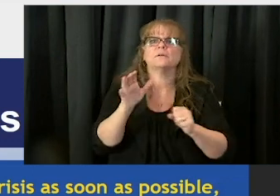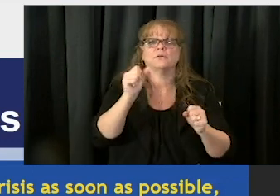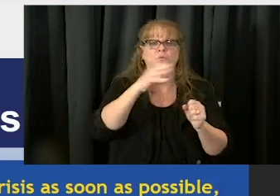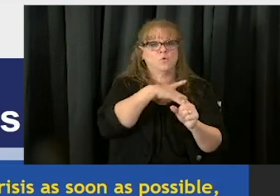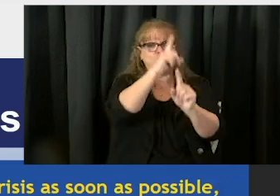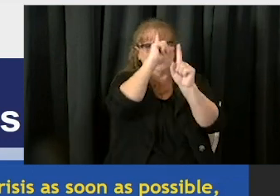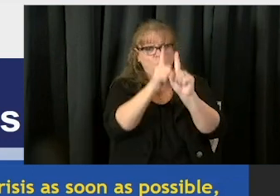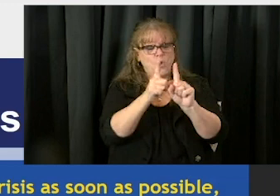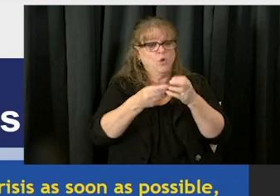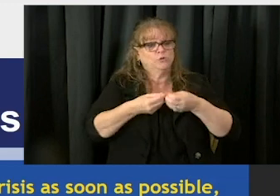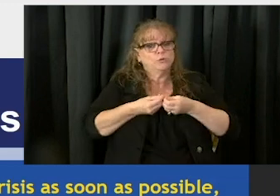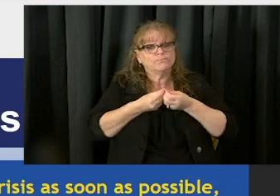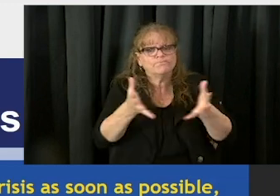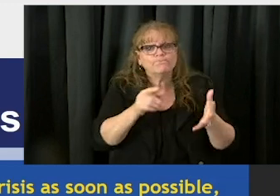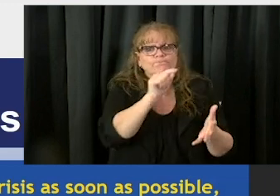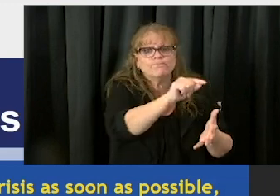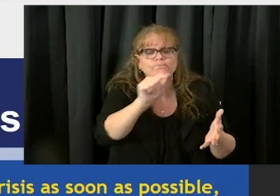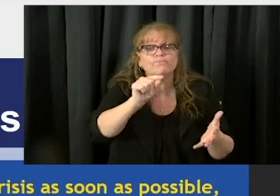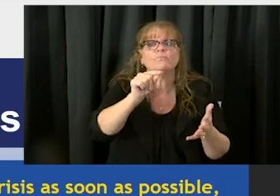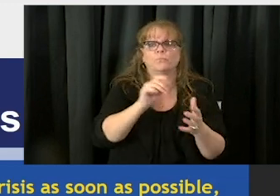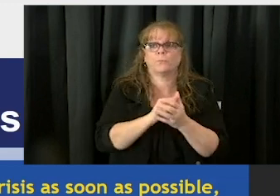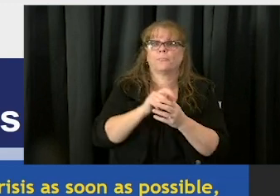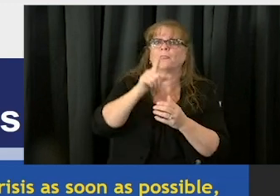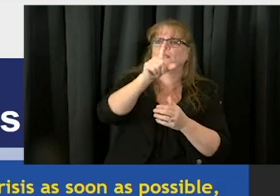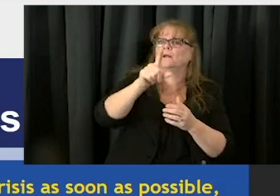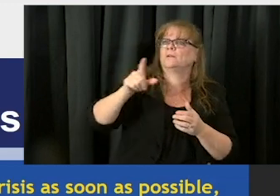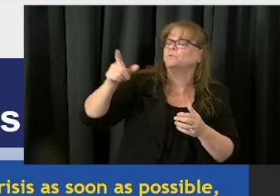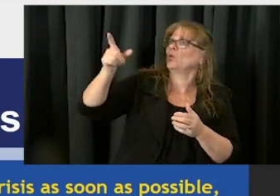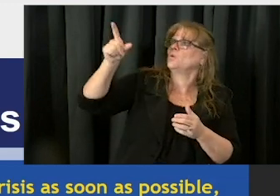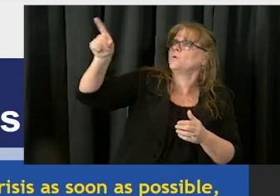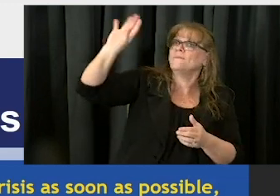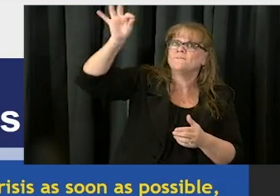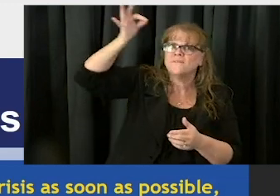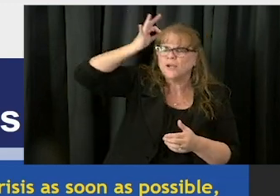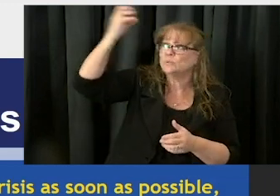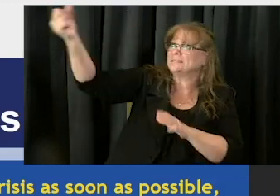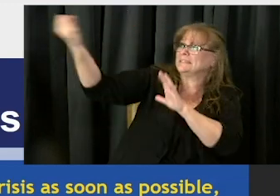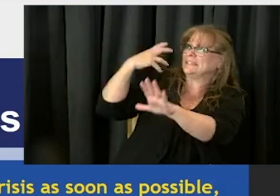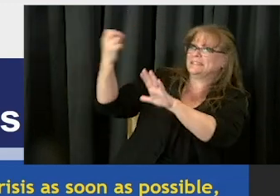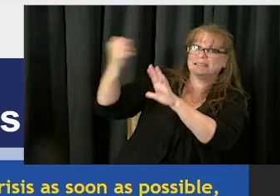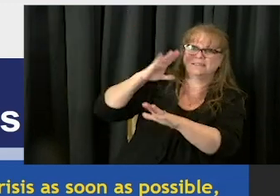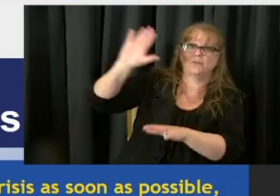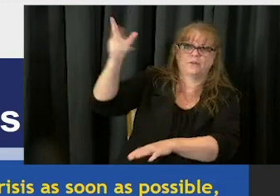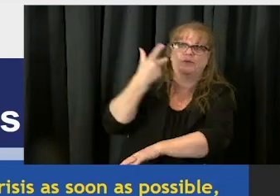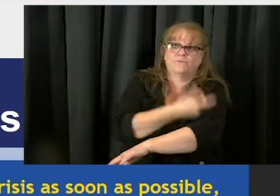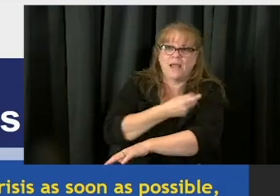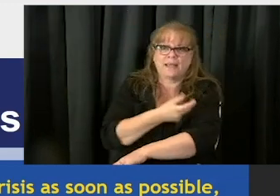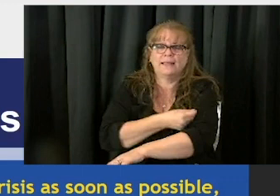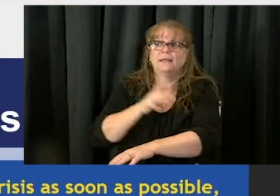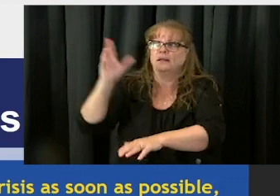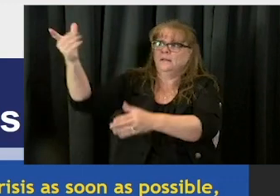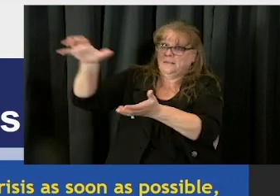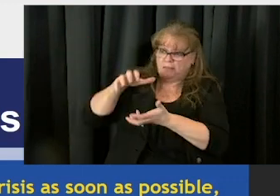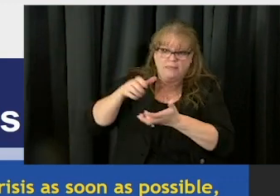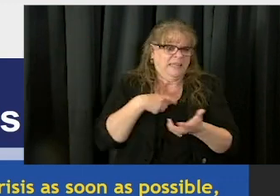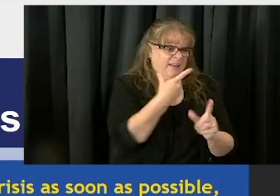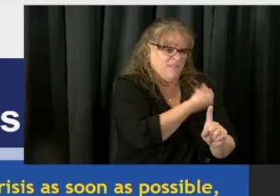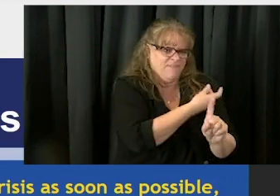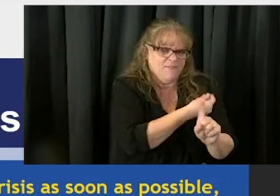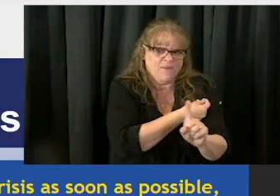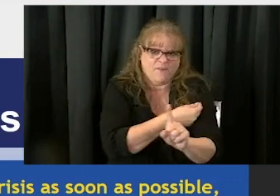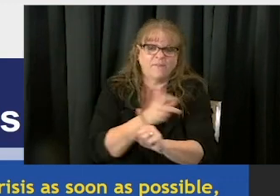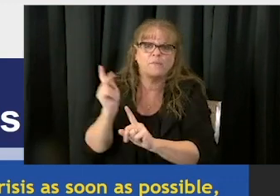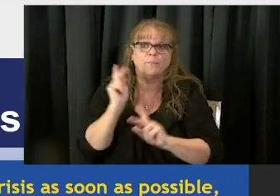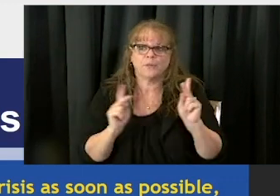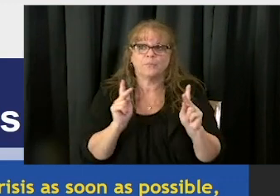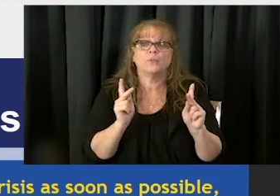as getting vaccines into arms as efficiently as possible. Currently, Colorado's receiving around 70,000